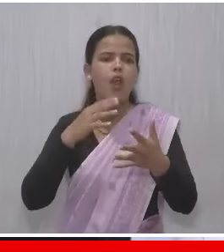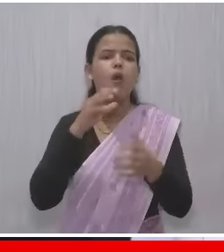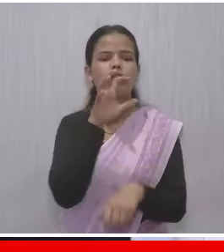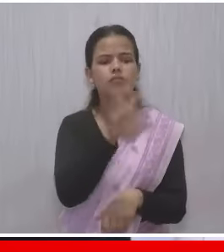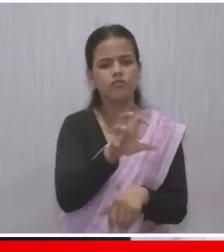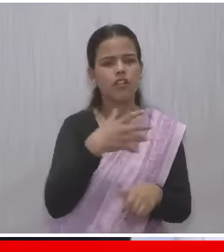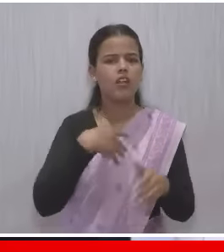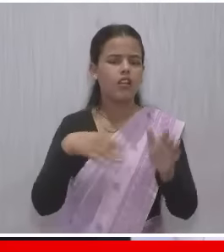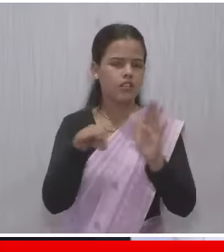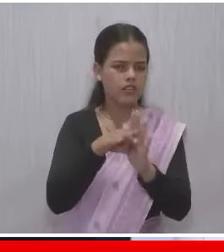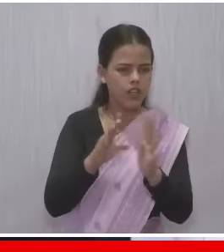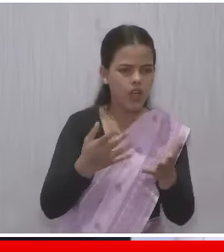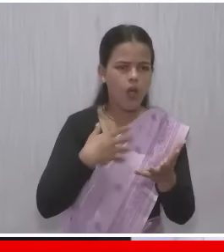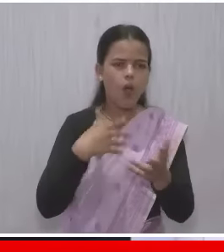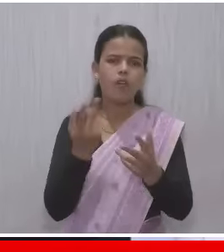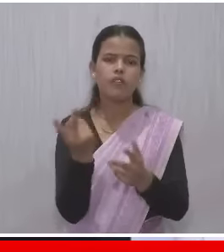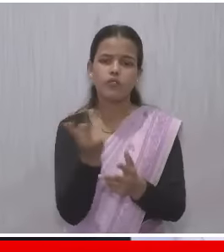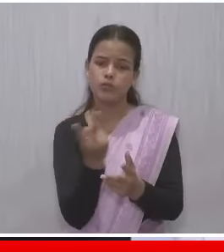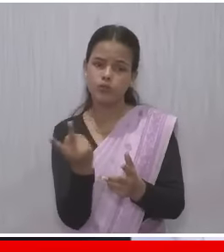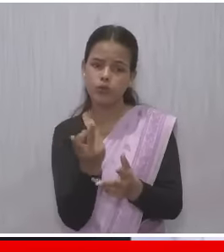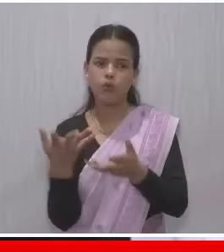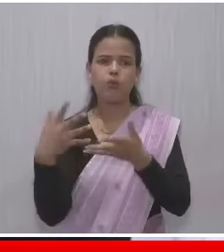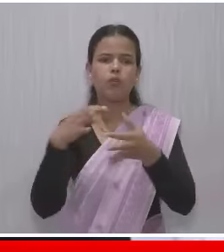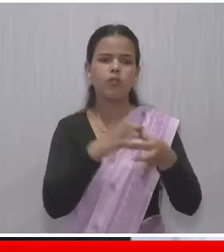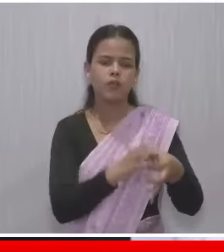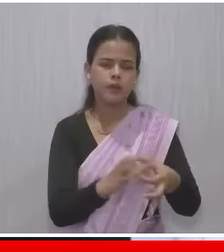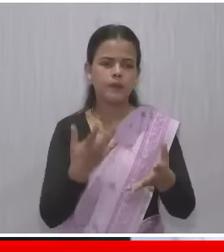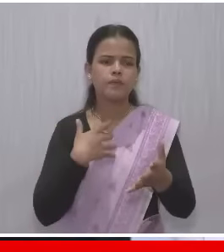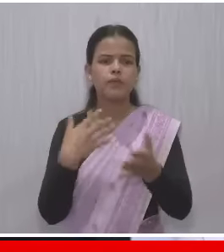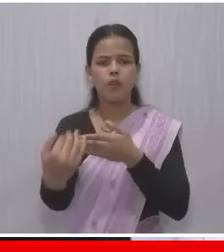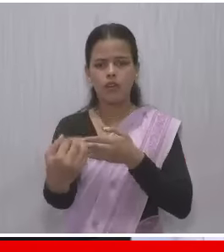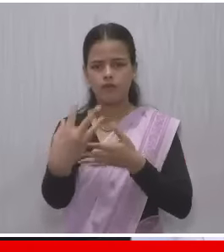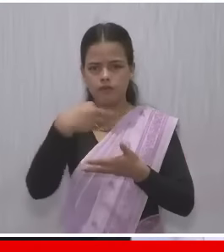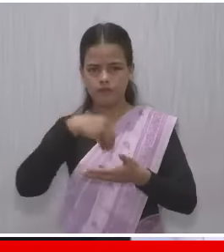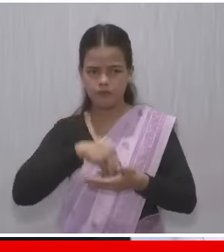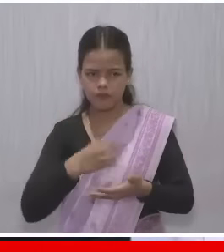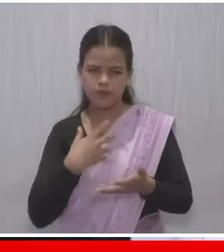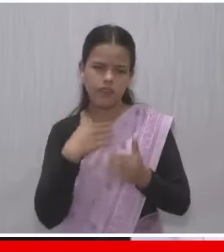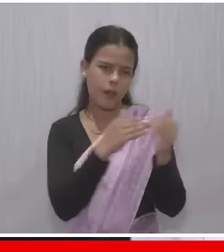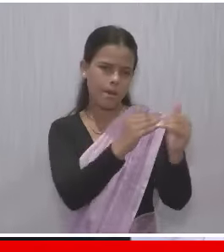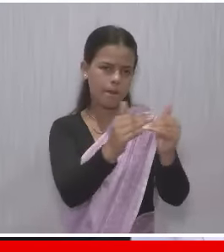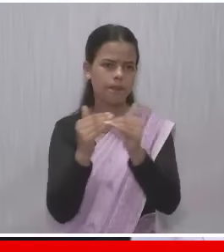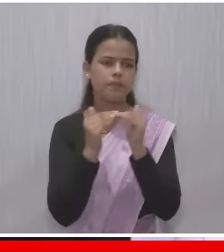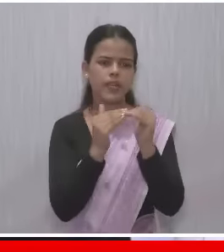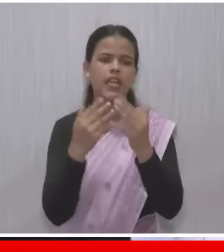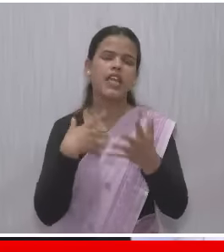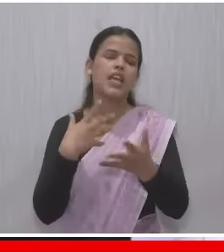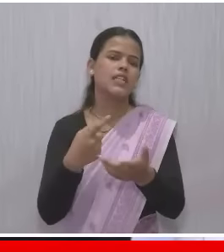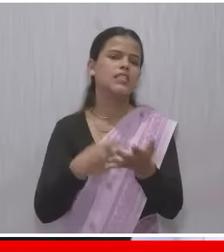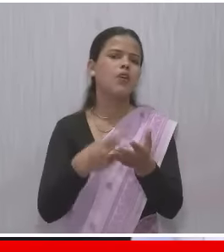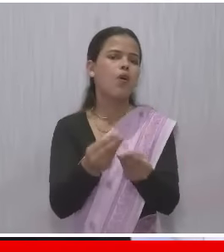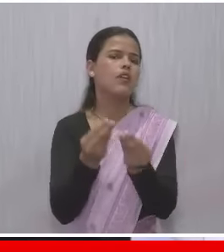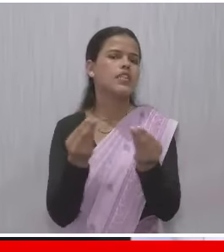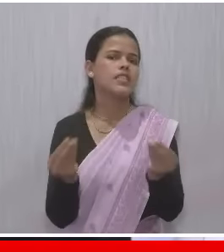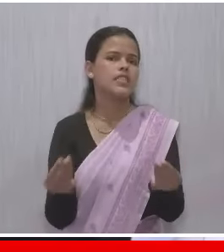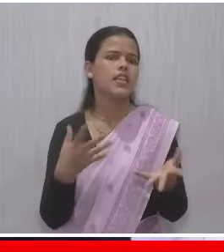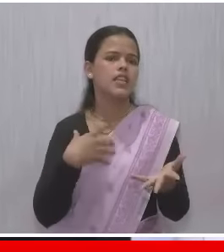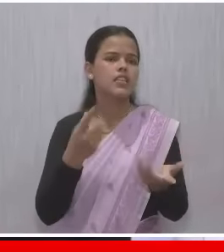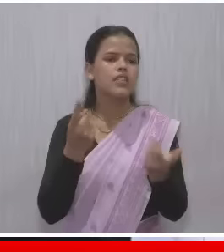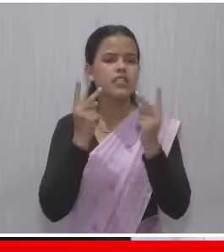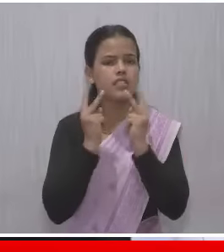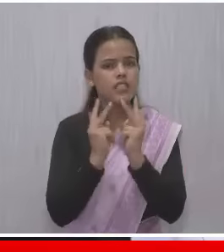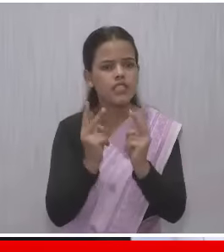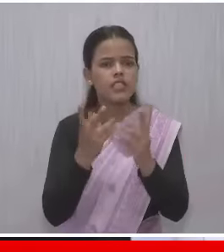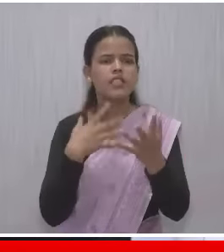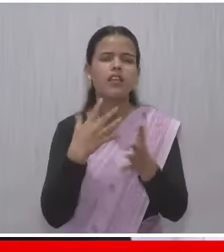the dissemination and adoption of standardized career guidance resources across states. So we also look forward to